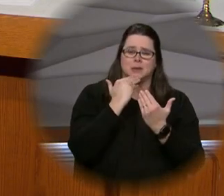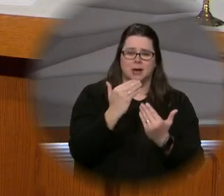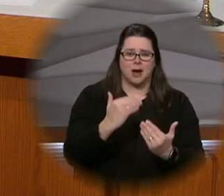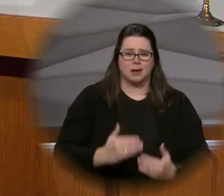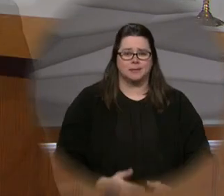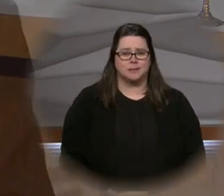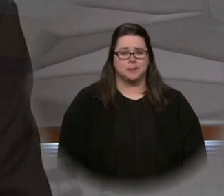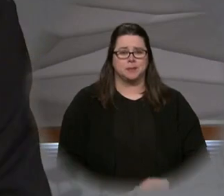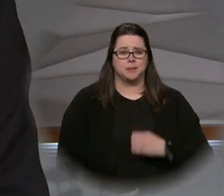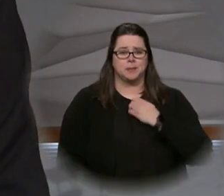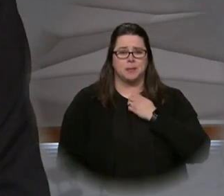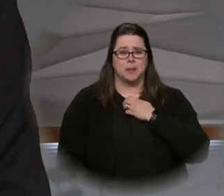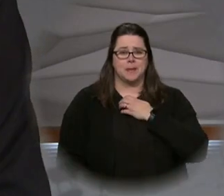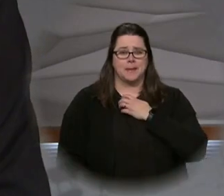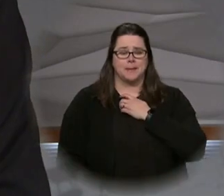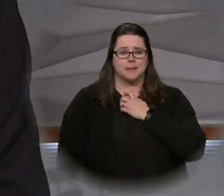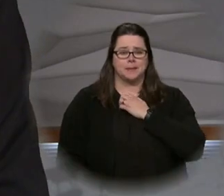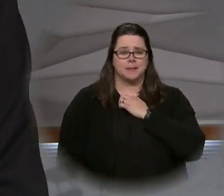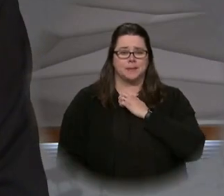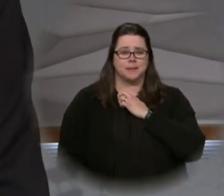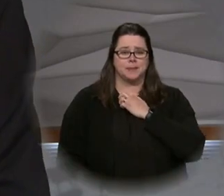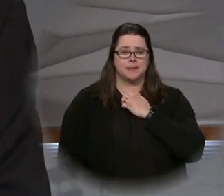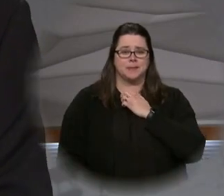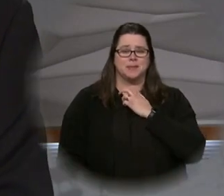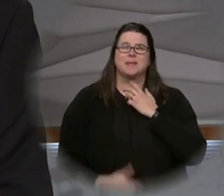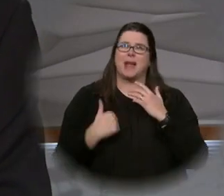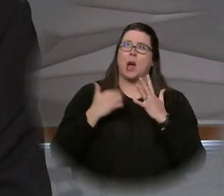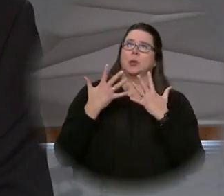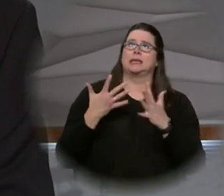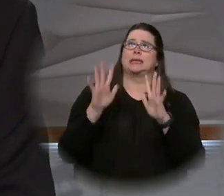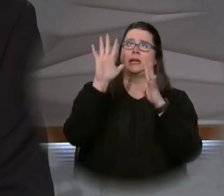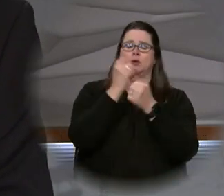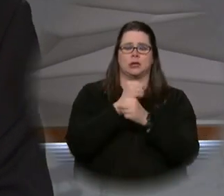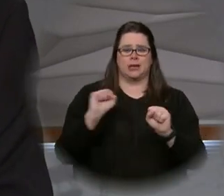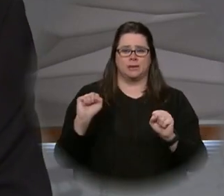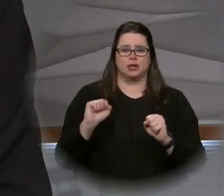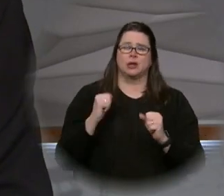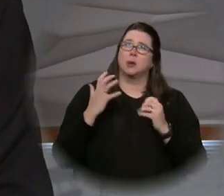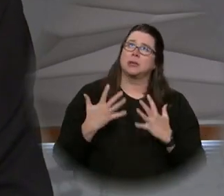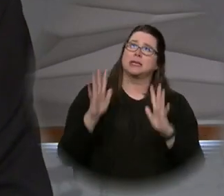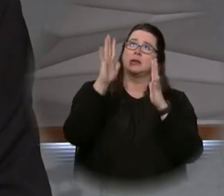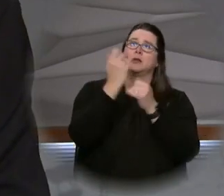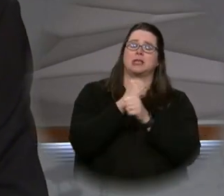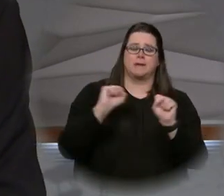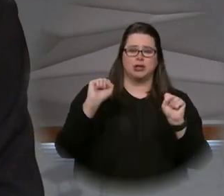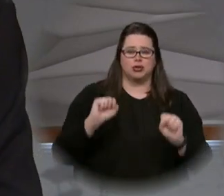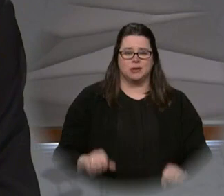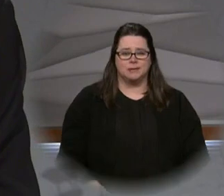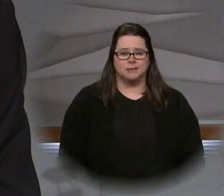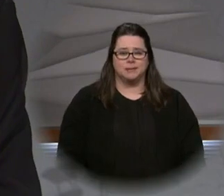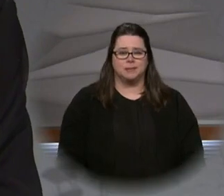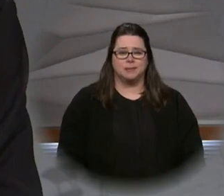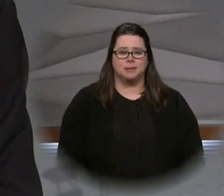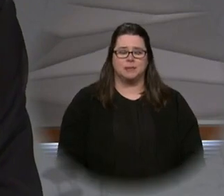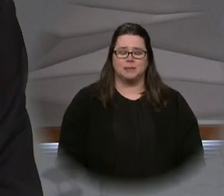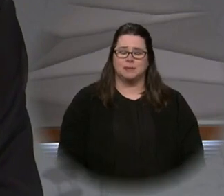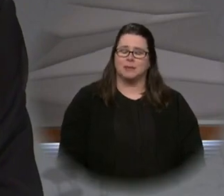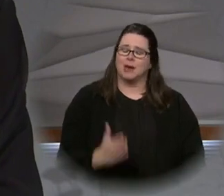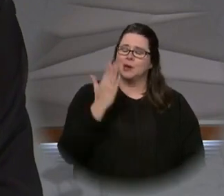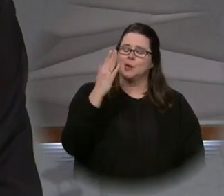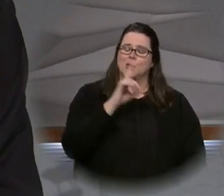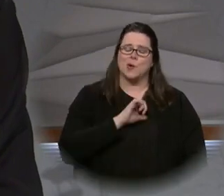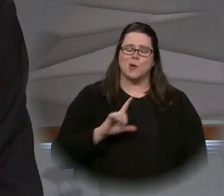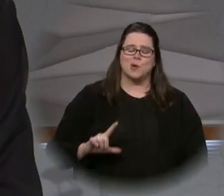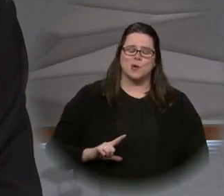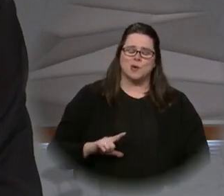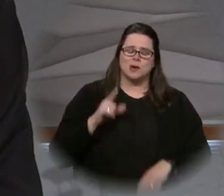God. I will sing of your salvation. I will sing of your salvation. In you, O Lord,